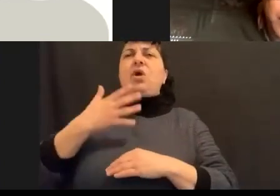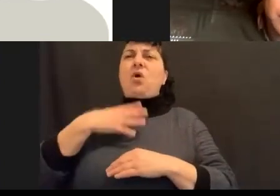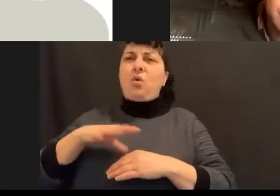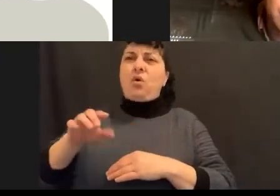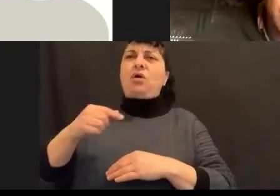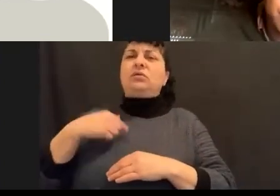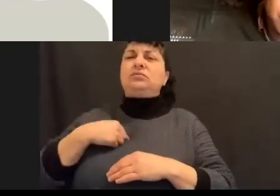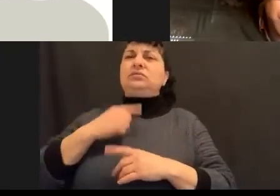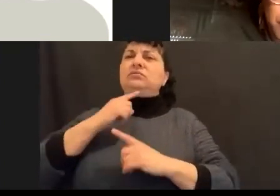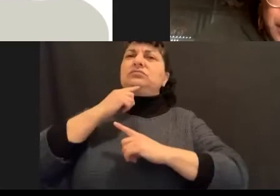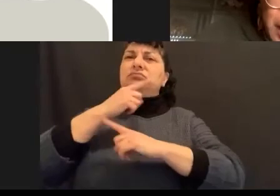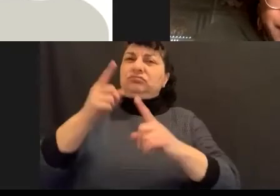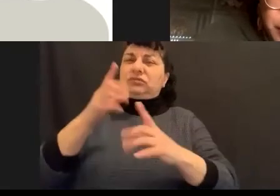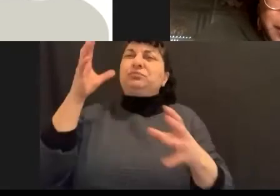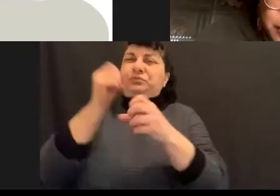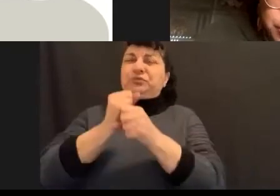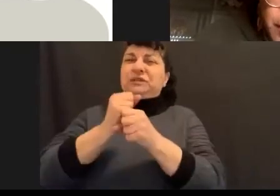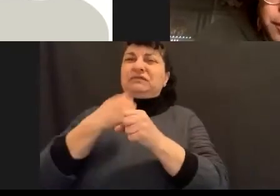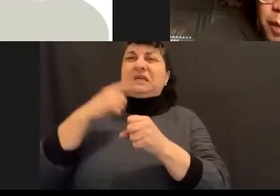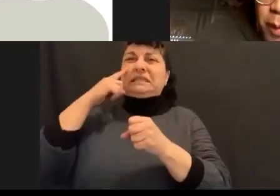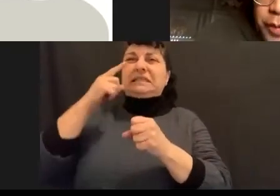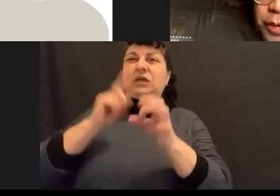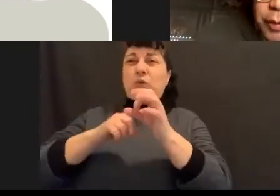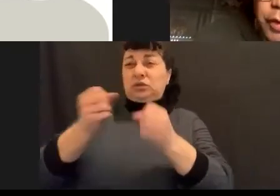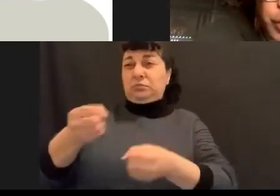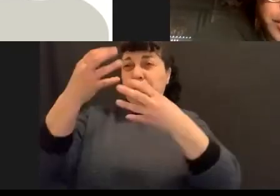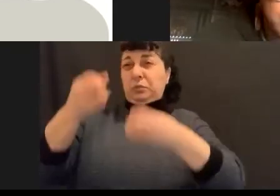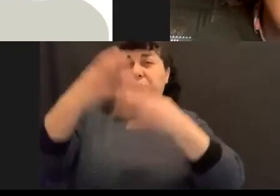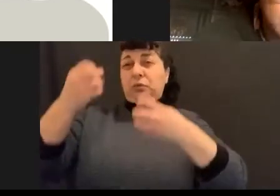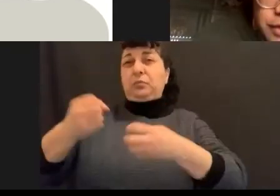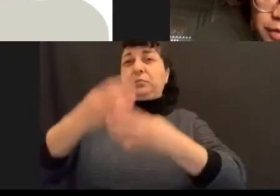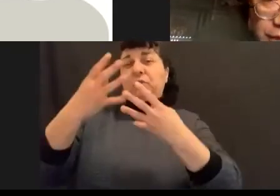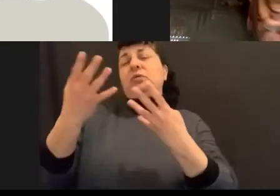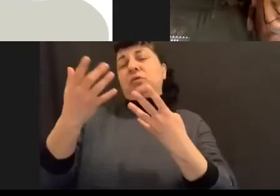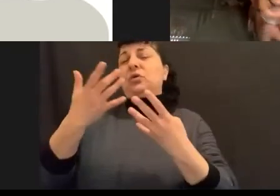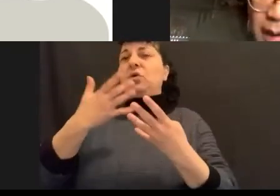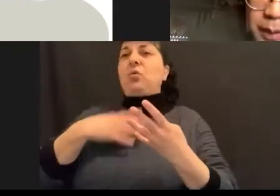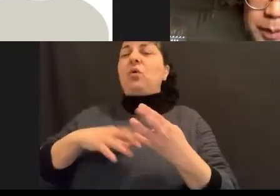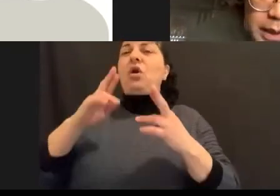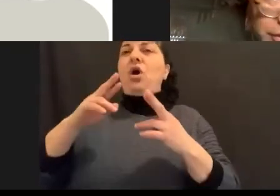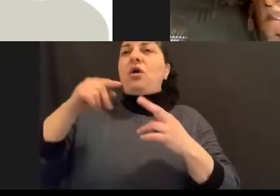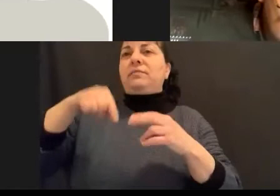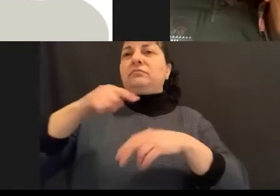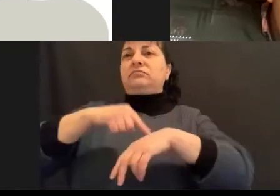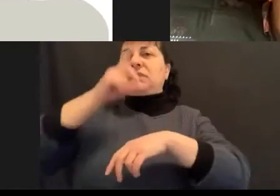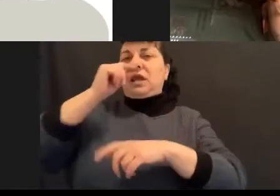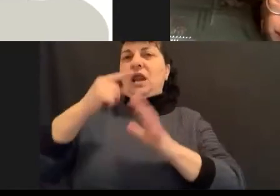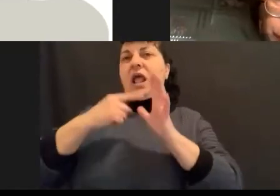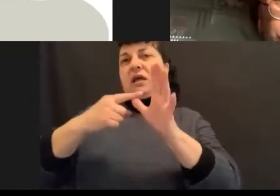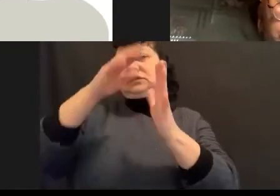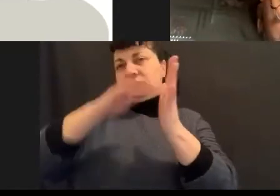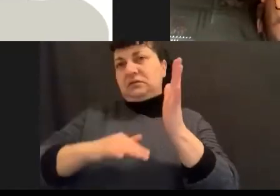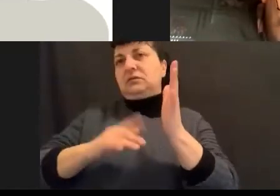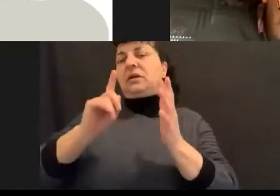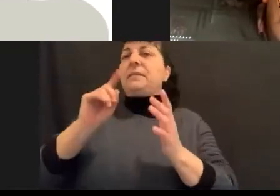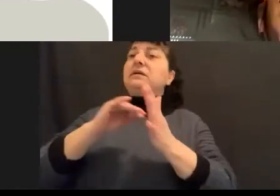asking questions, and so probably it's best to provide opportunity for those questions to get answered in this session. But I'm here today just to give a bit of an overview